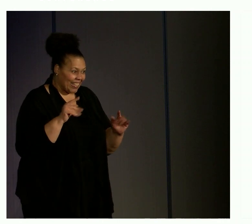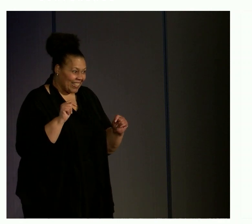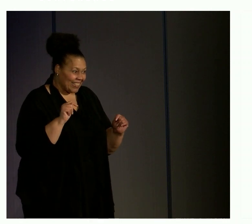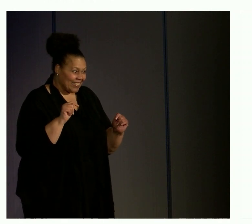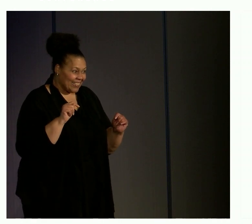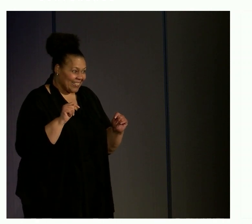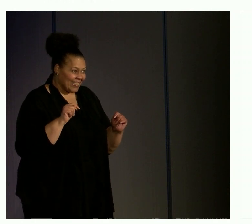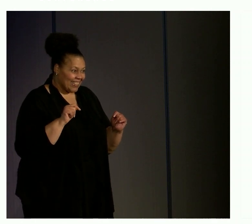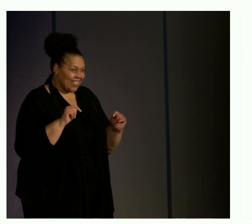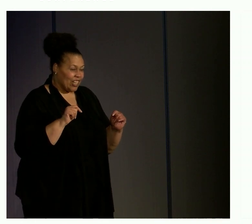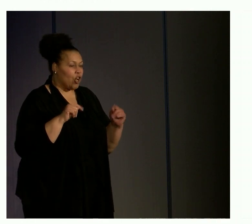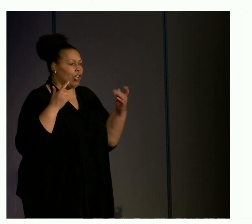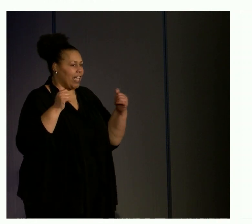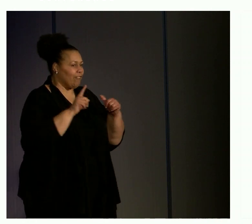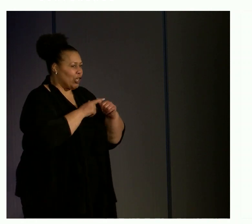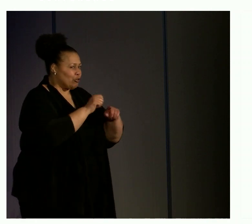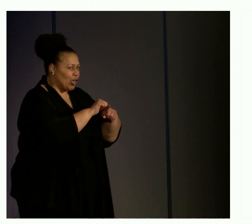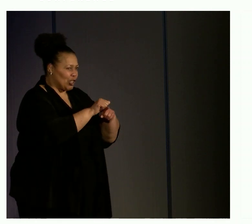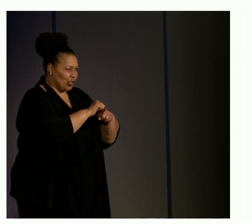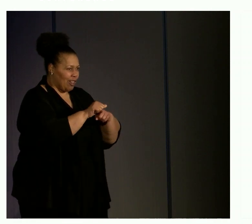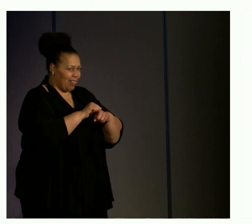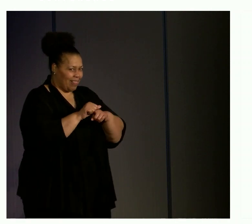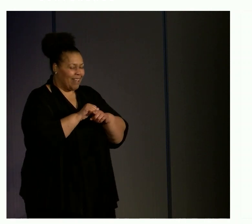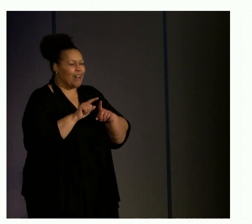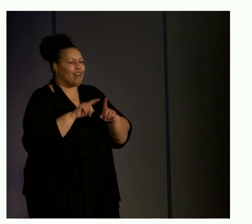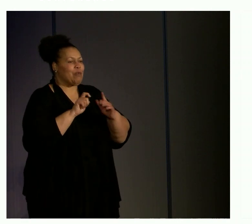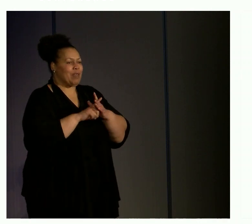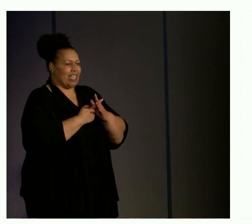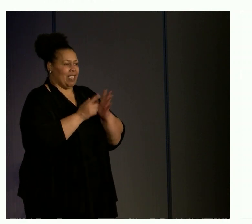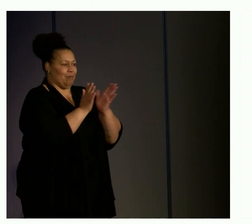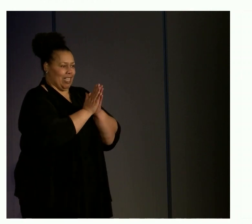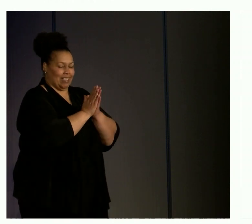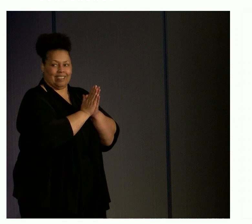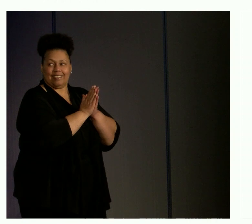One first rehearsal, okay? From the beginning.